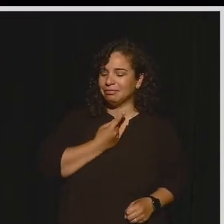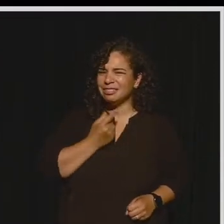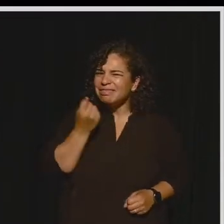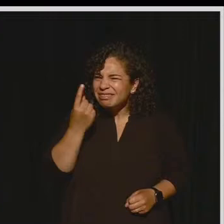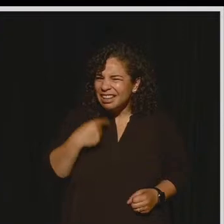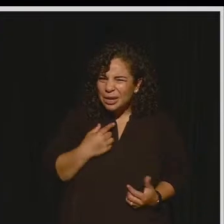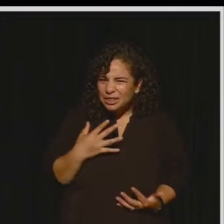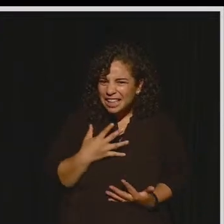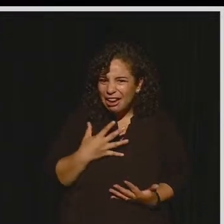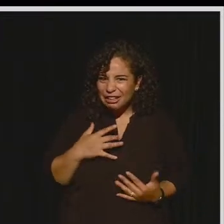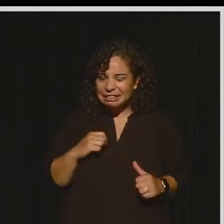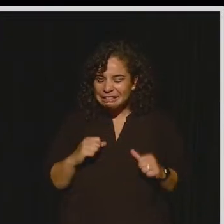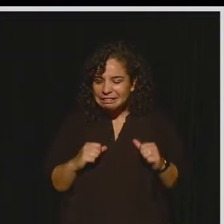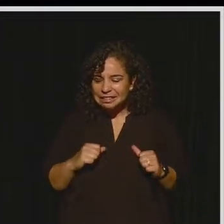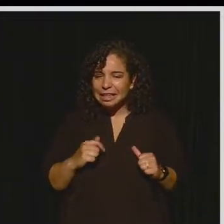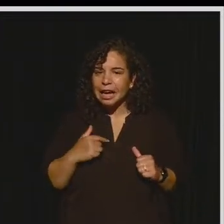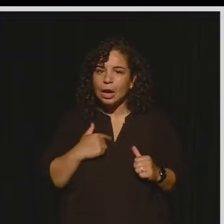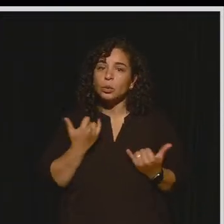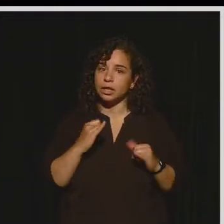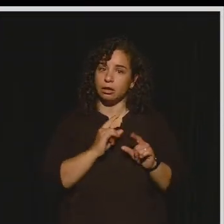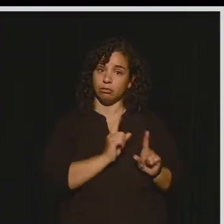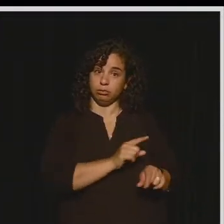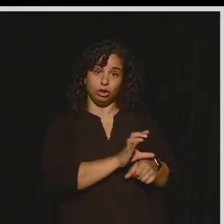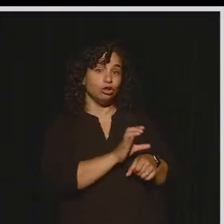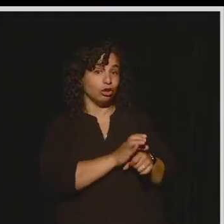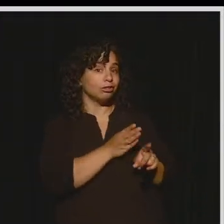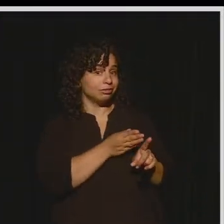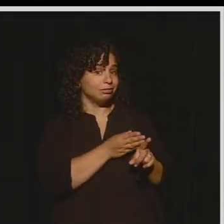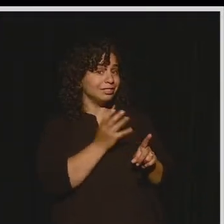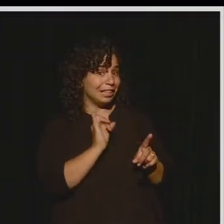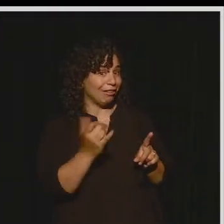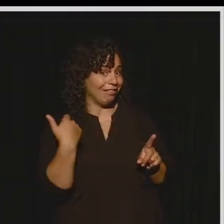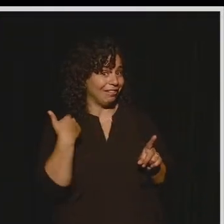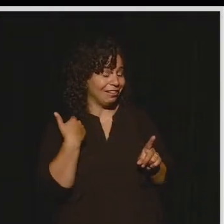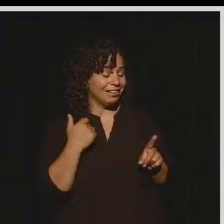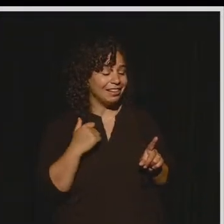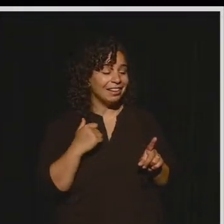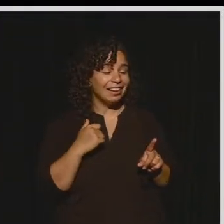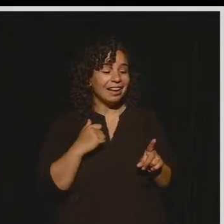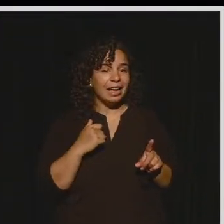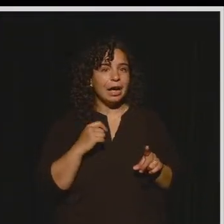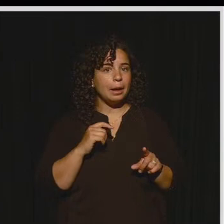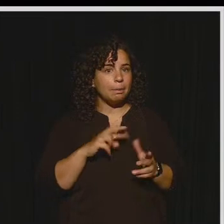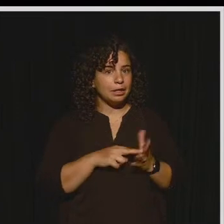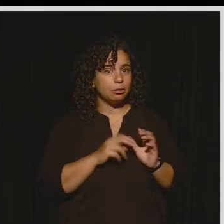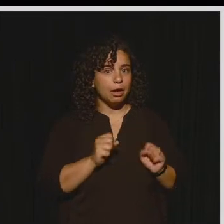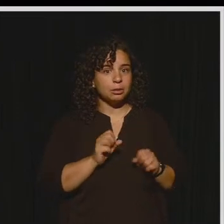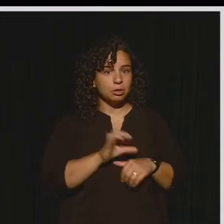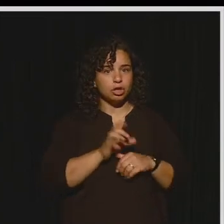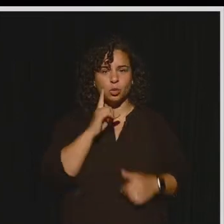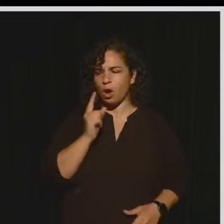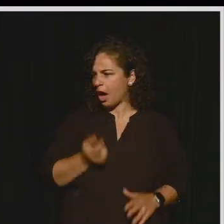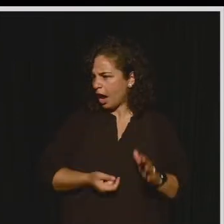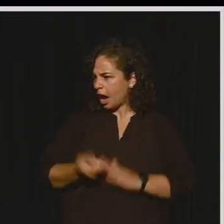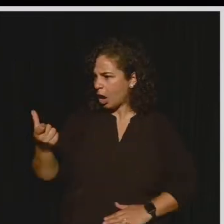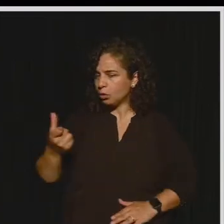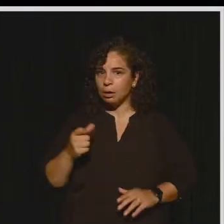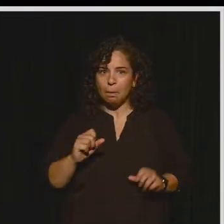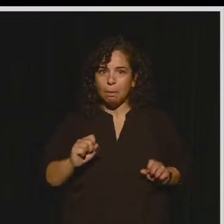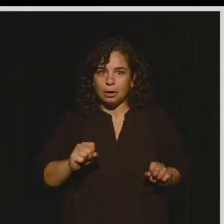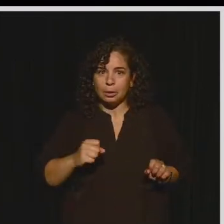I was still at the in the church at the time, and I was in the middle of potentially getting kicked out from the church.